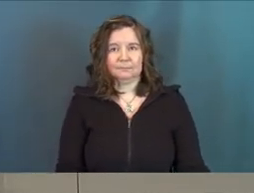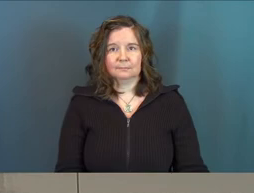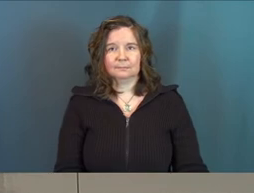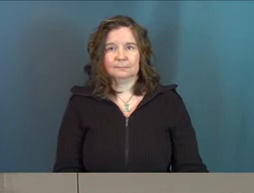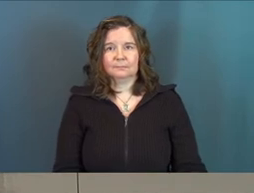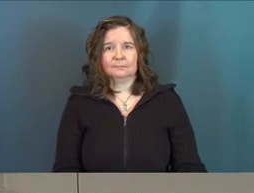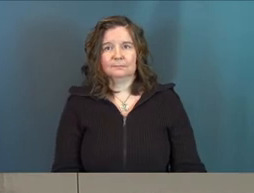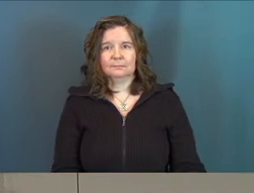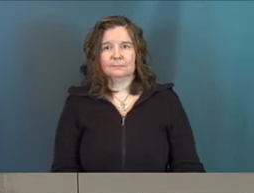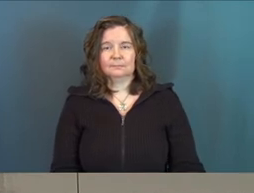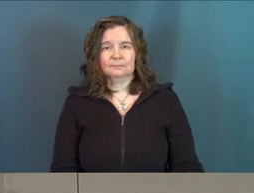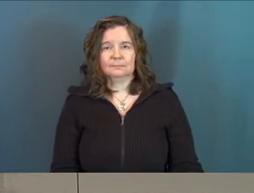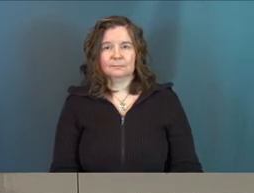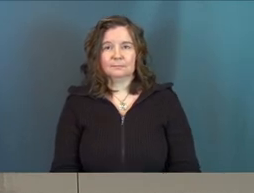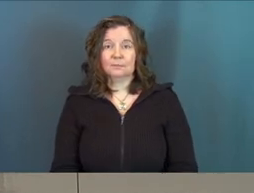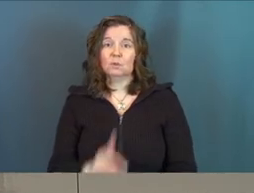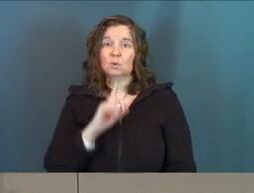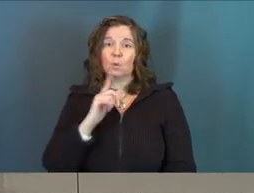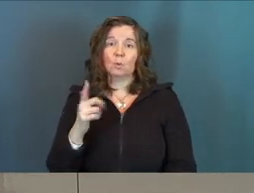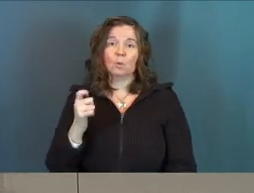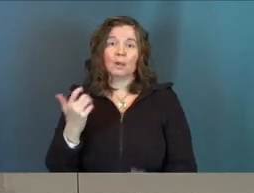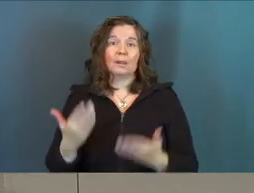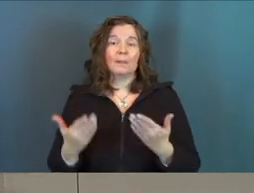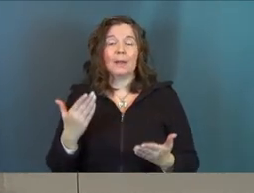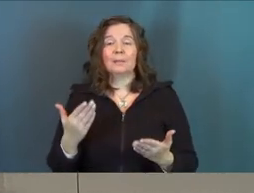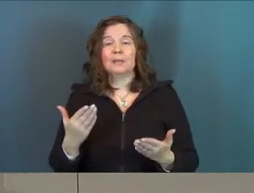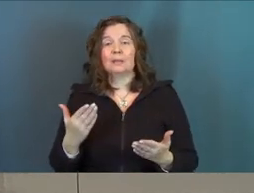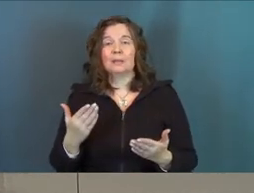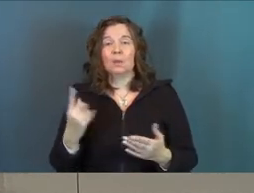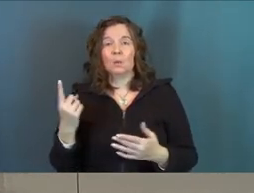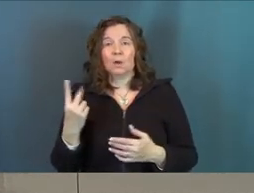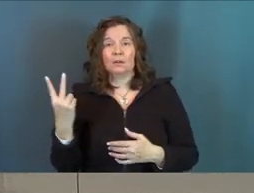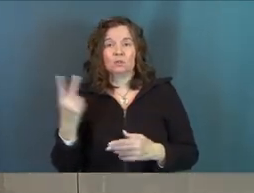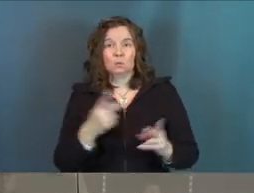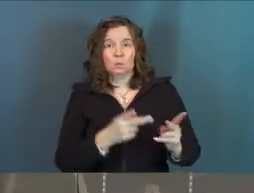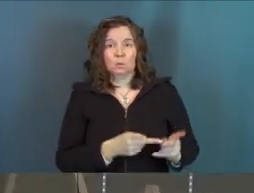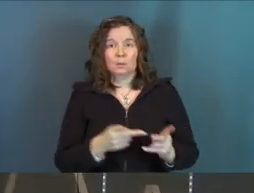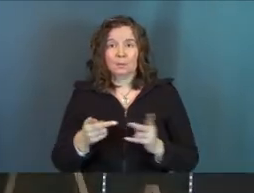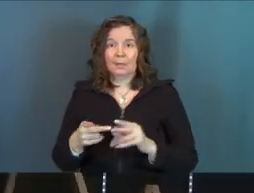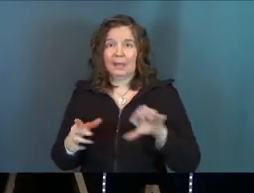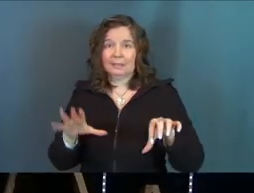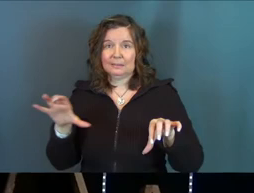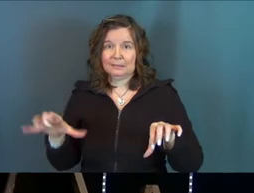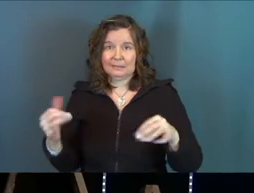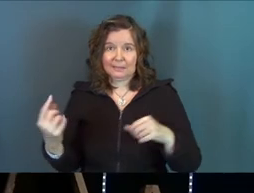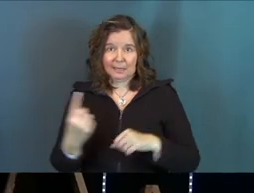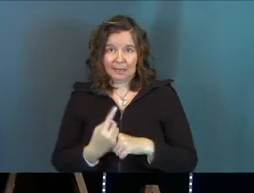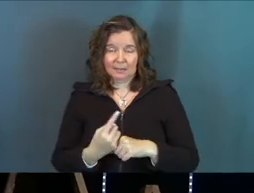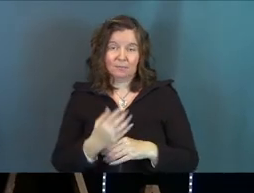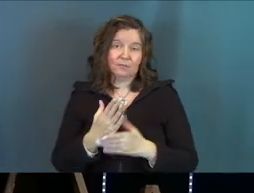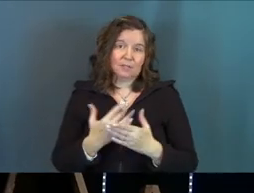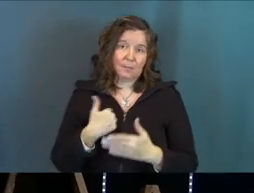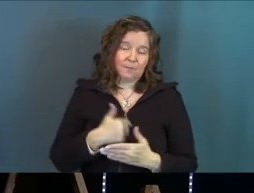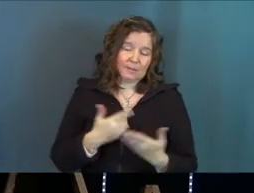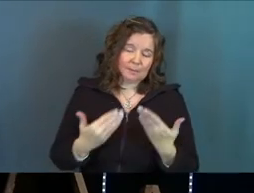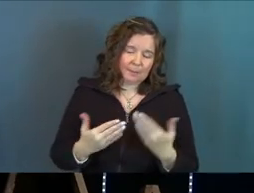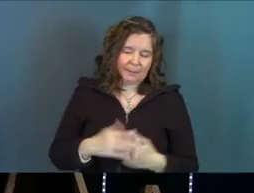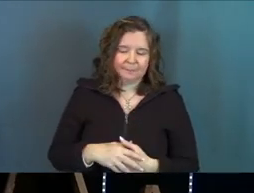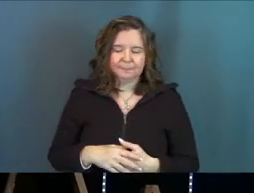So, just really quick, you might be in one of two places today. Or some of us might